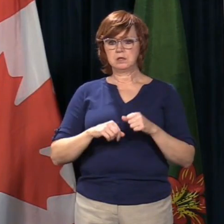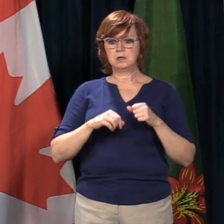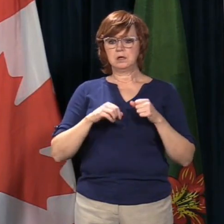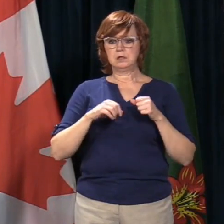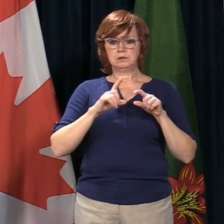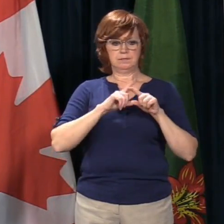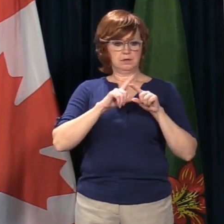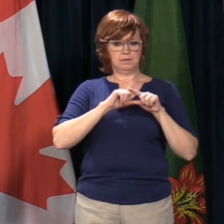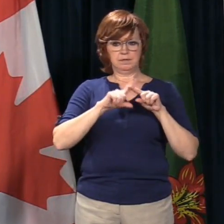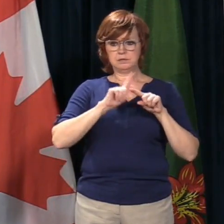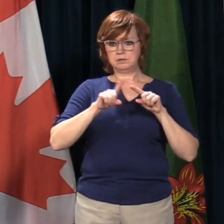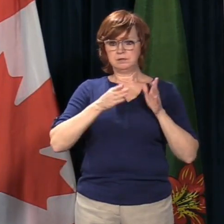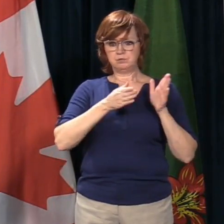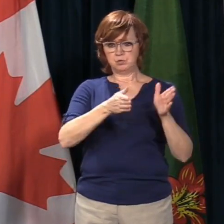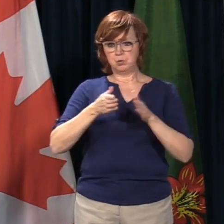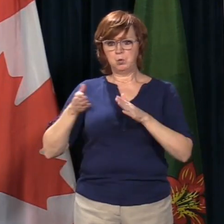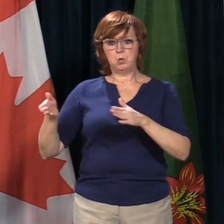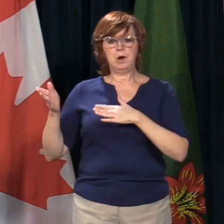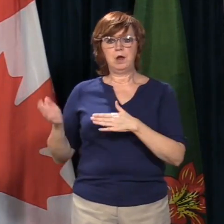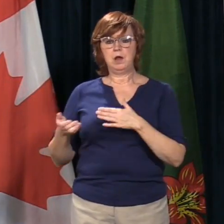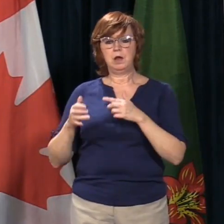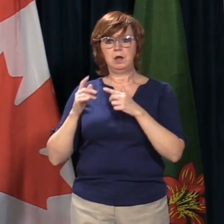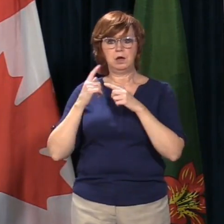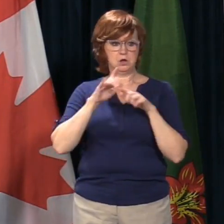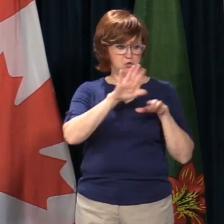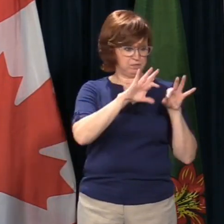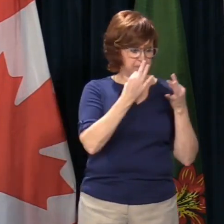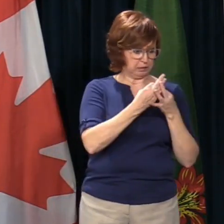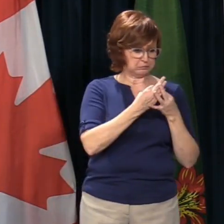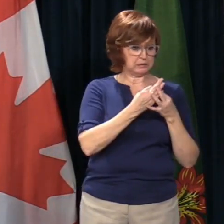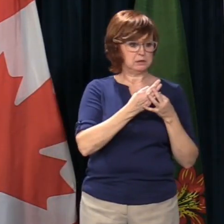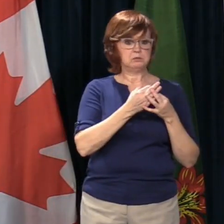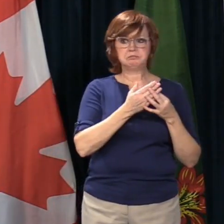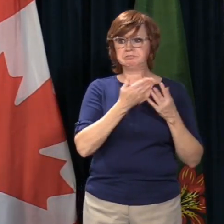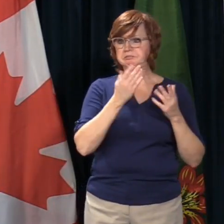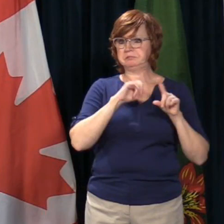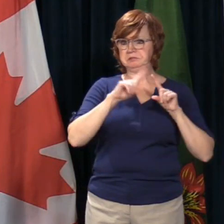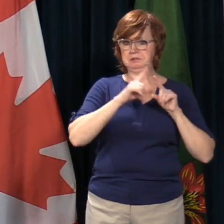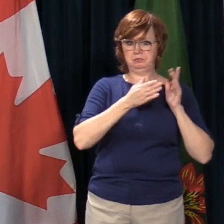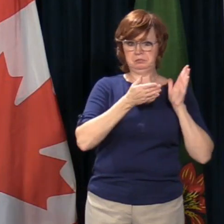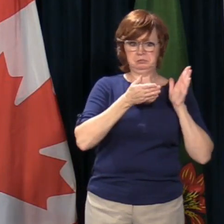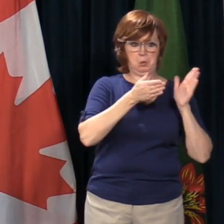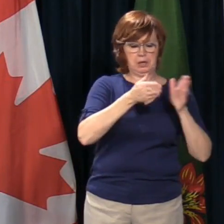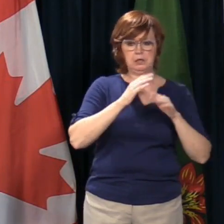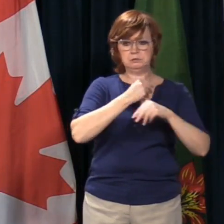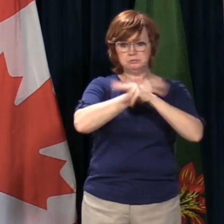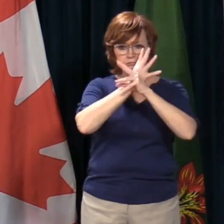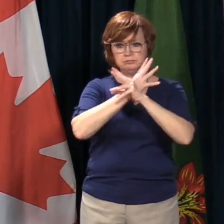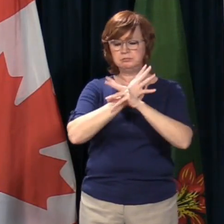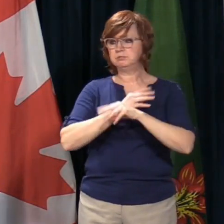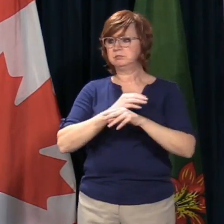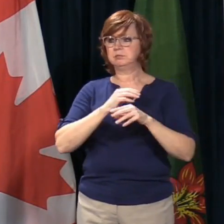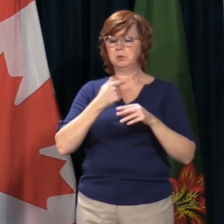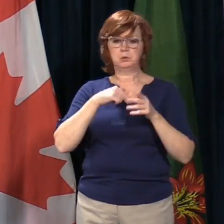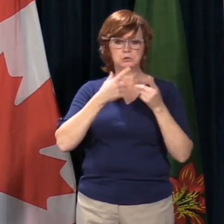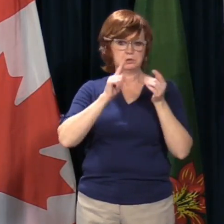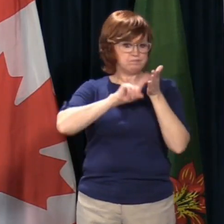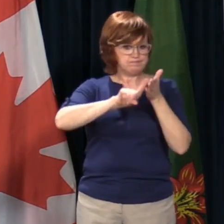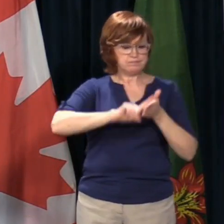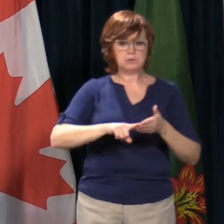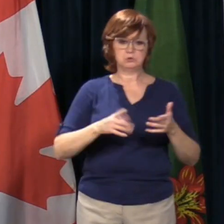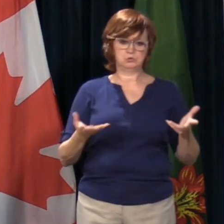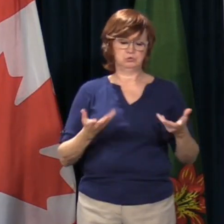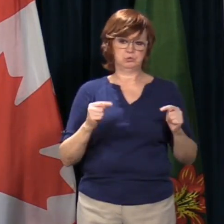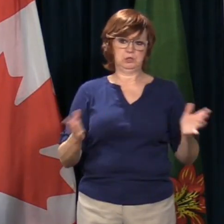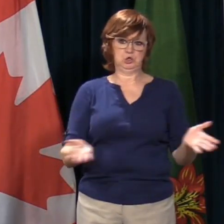loved ones, including through virtual technologies, is something the SHA is also exploring and promoting. Can we take another question on the line,